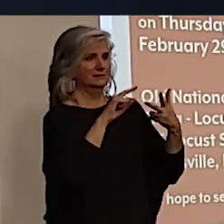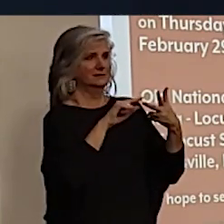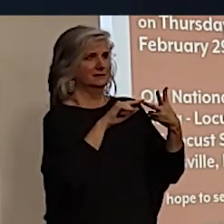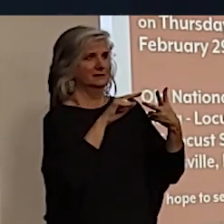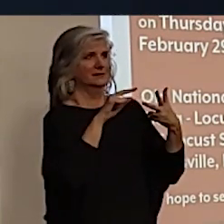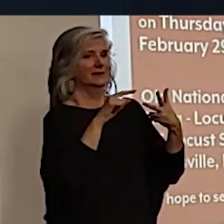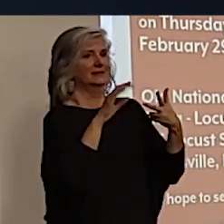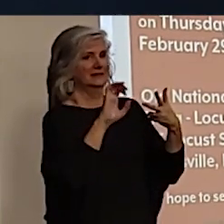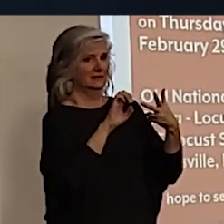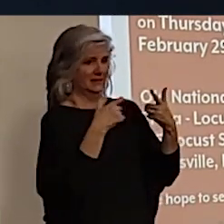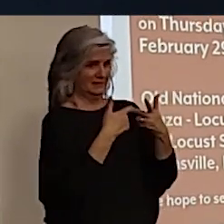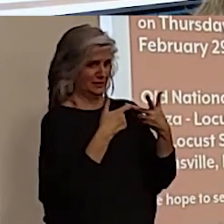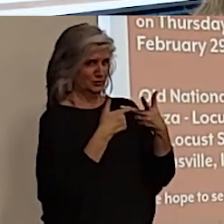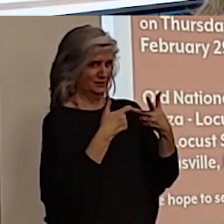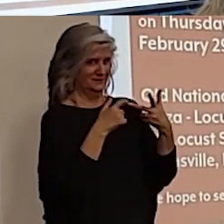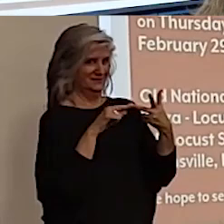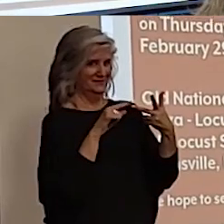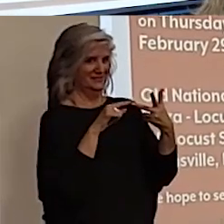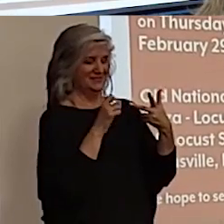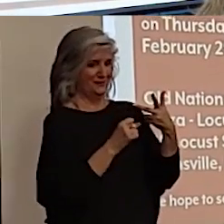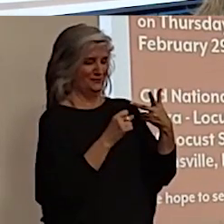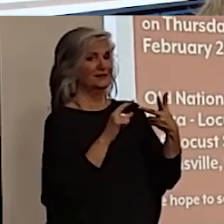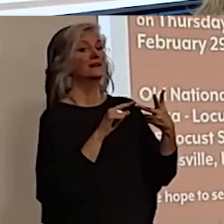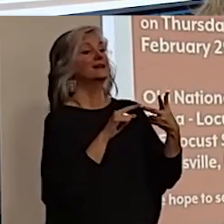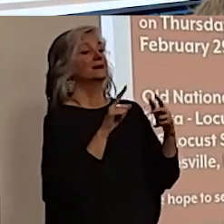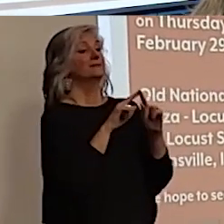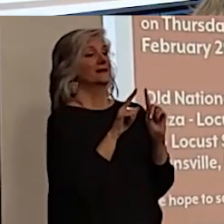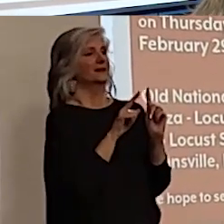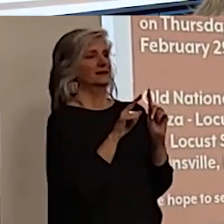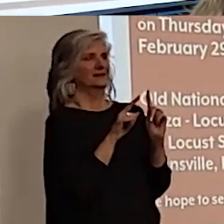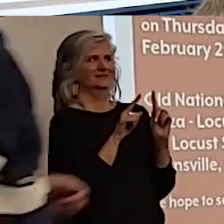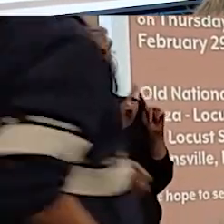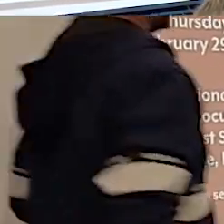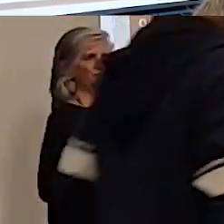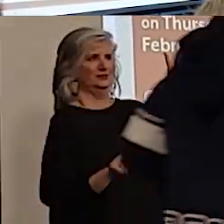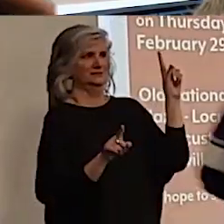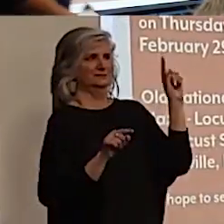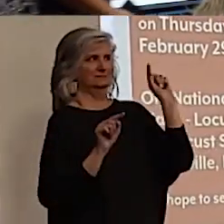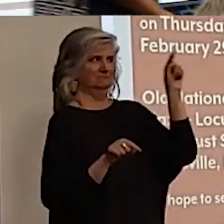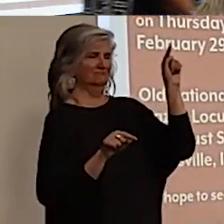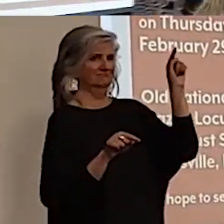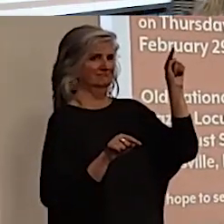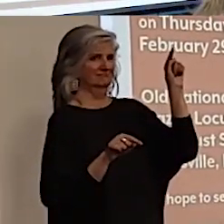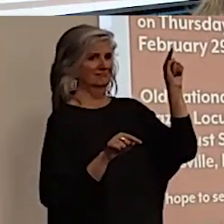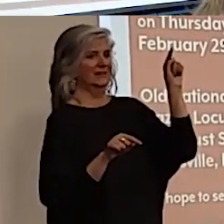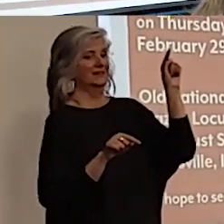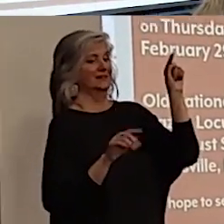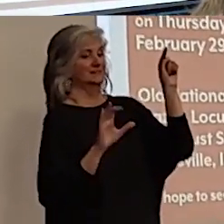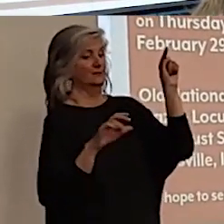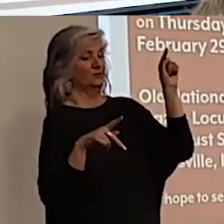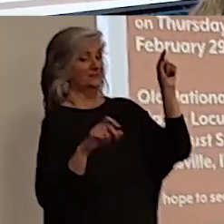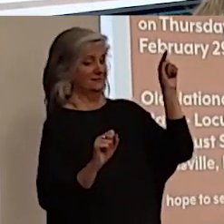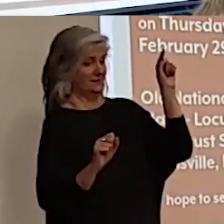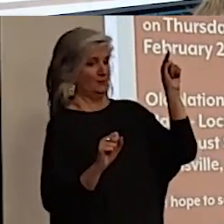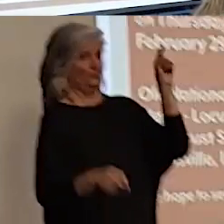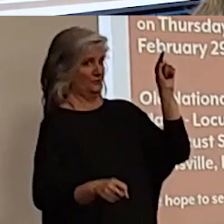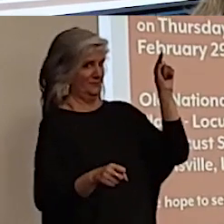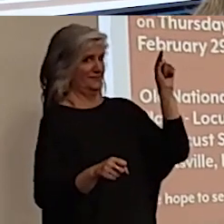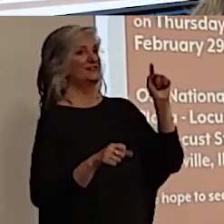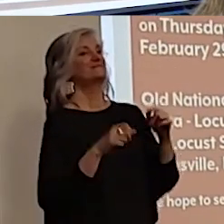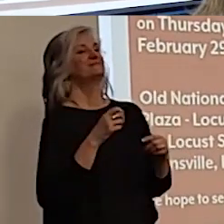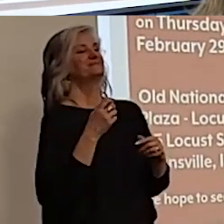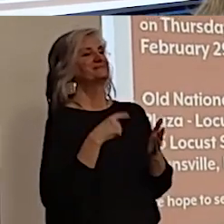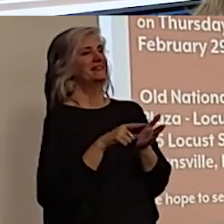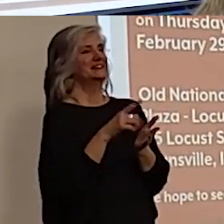South electric utility. But Ben's right, the disparity between what CenterPoint South gas customers pay and